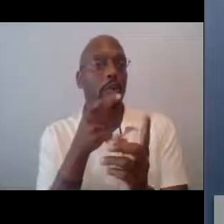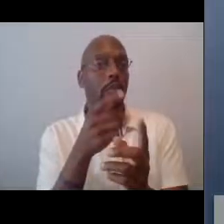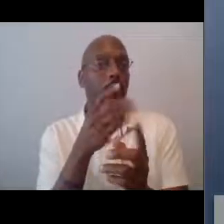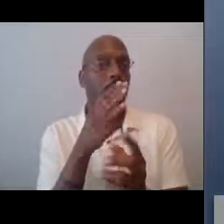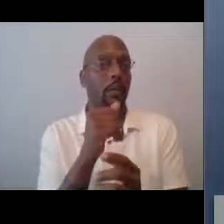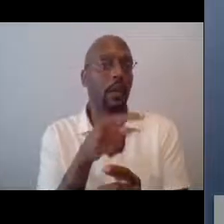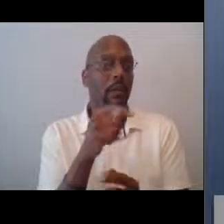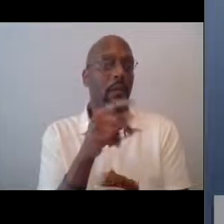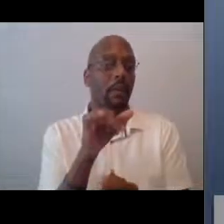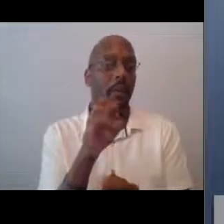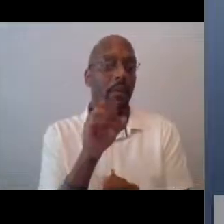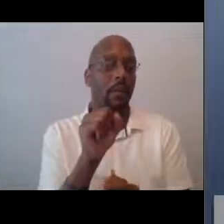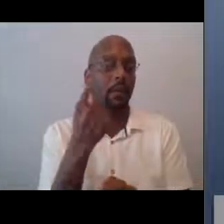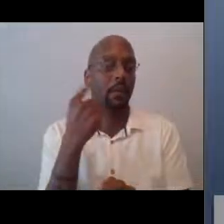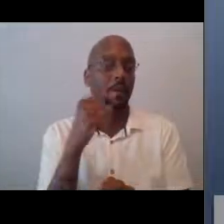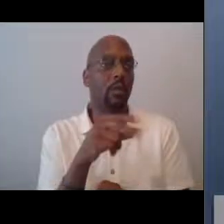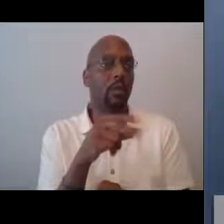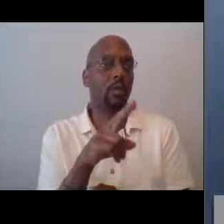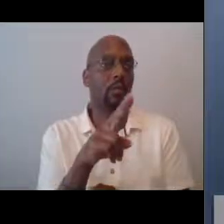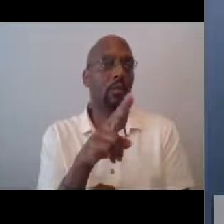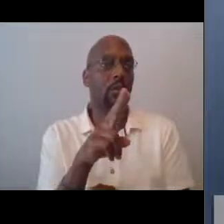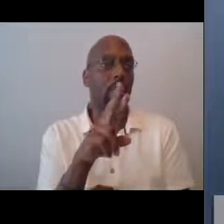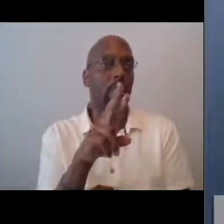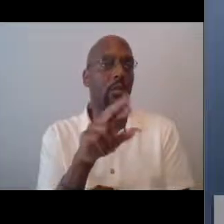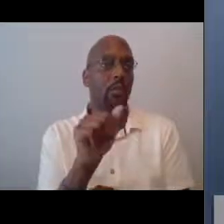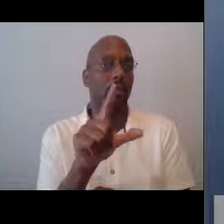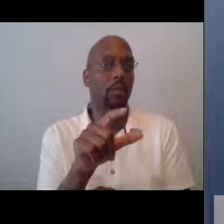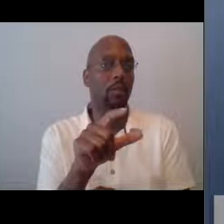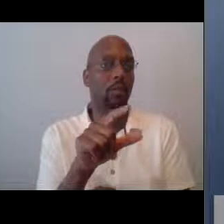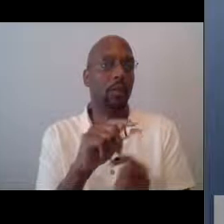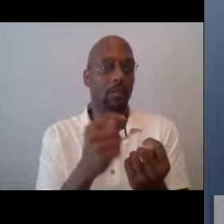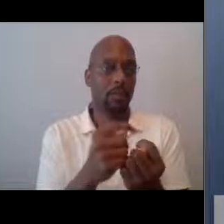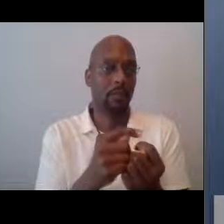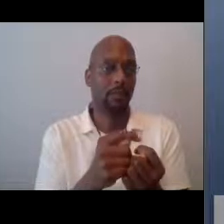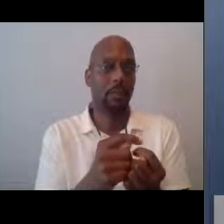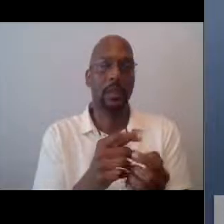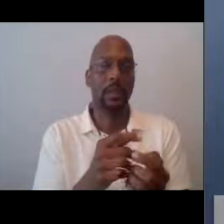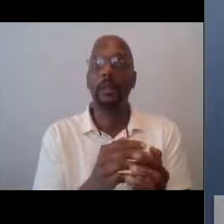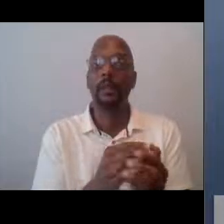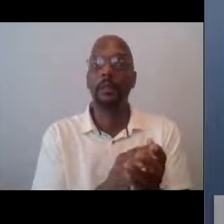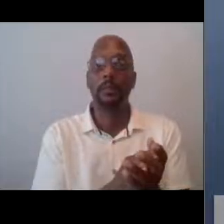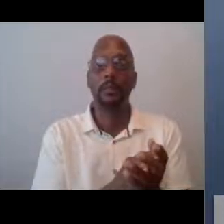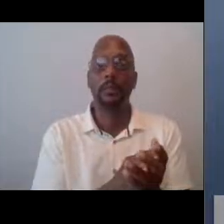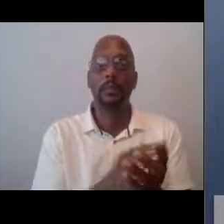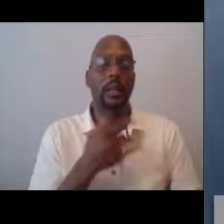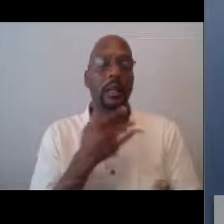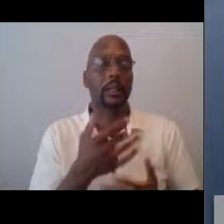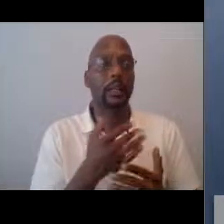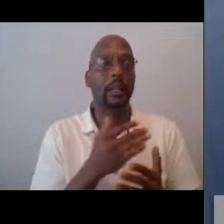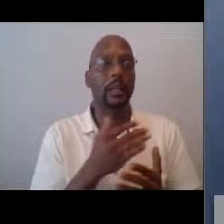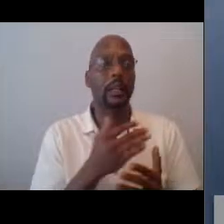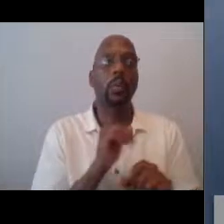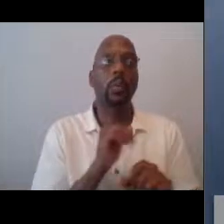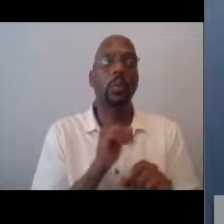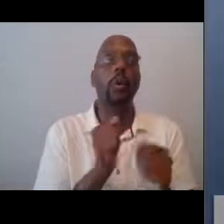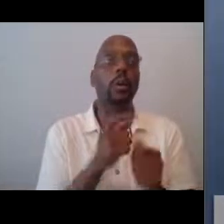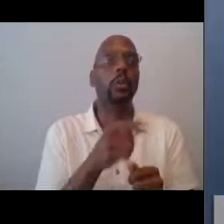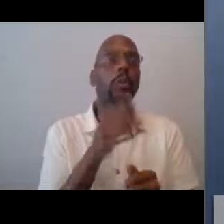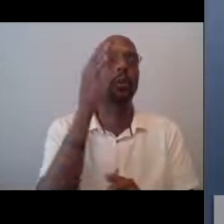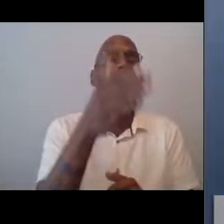regions. We look forward to working with the CAPTI team to continue this process. That concludes my report, and I'm happy to answer